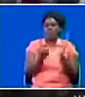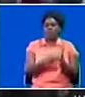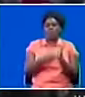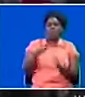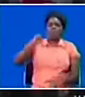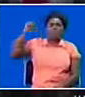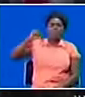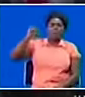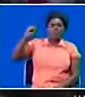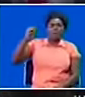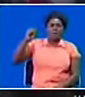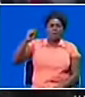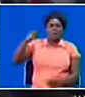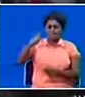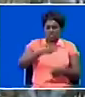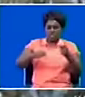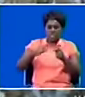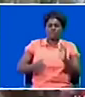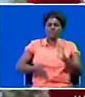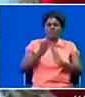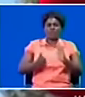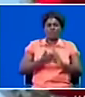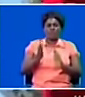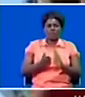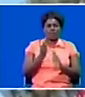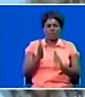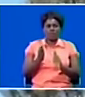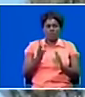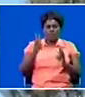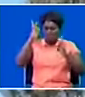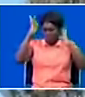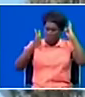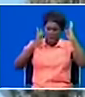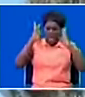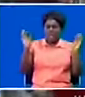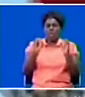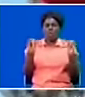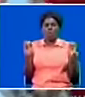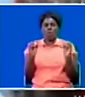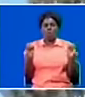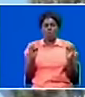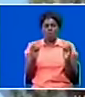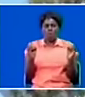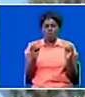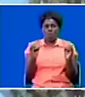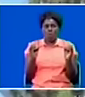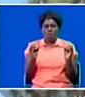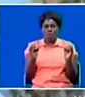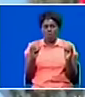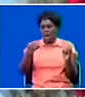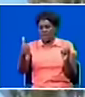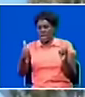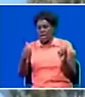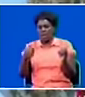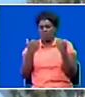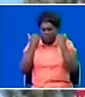And the about turn was magical. What was when I was the same way that your temperature in a panda was in Gishu.